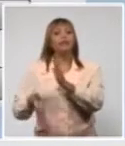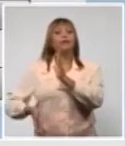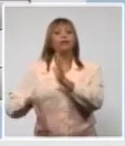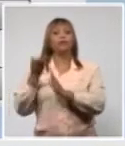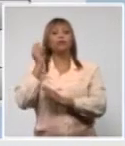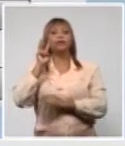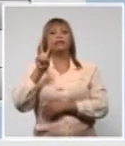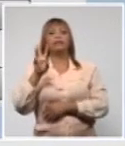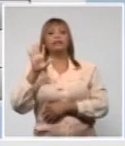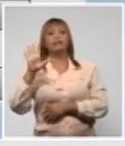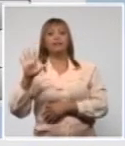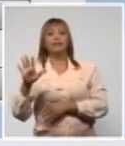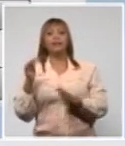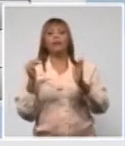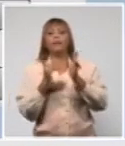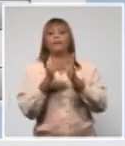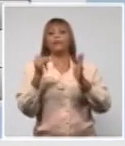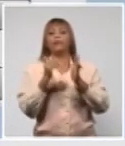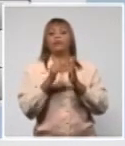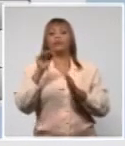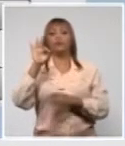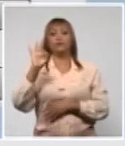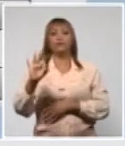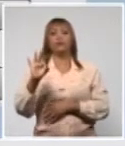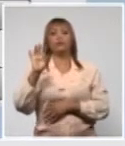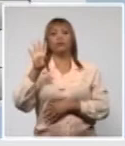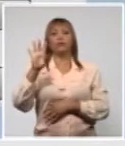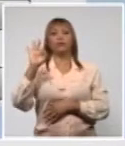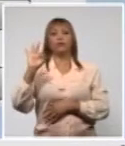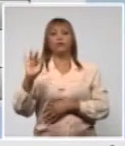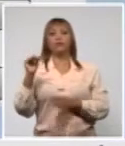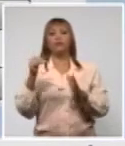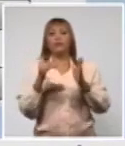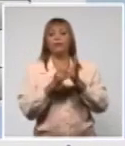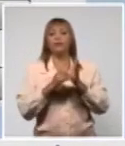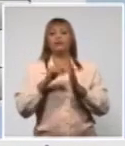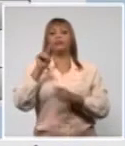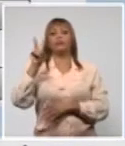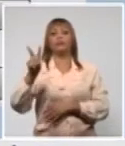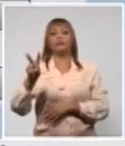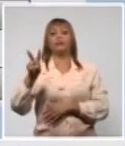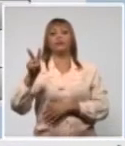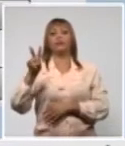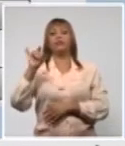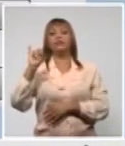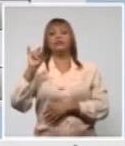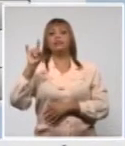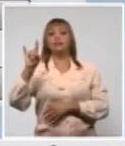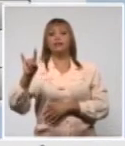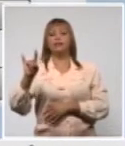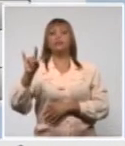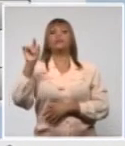5,783 fatalities were reported yesterday, what brings the global death toll to